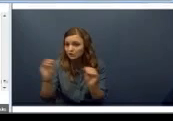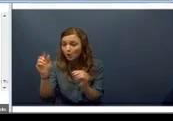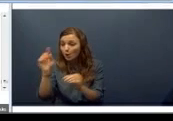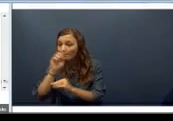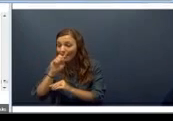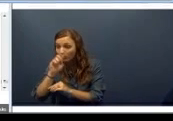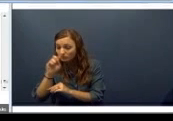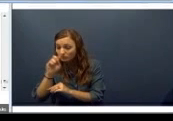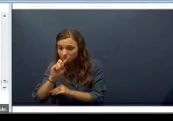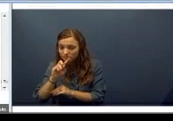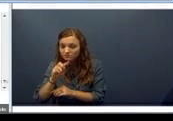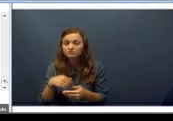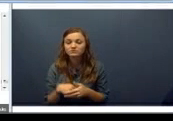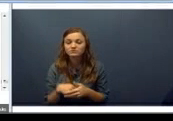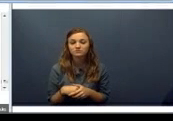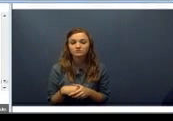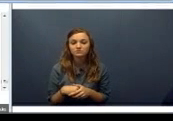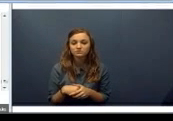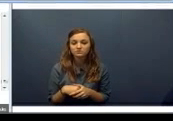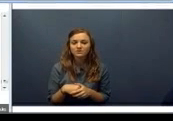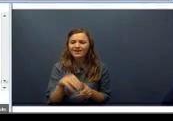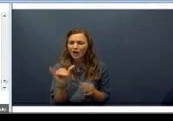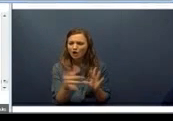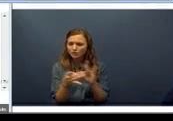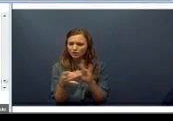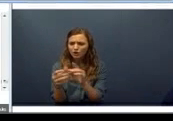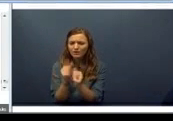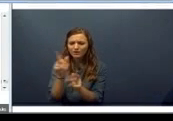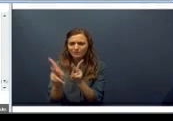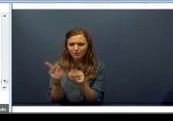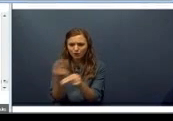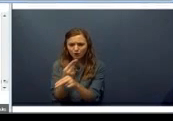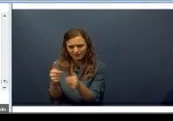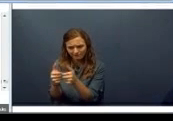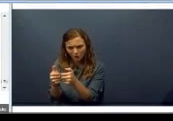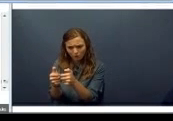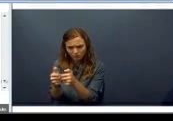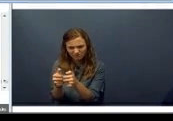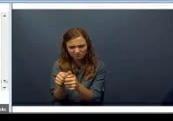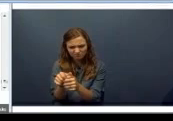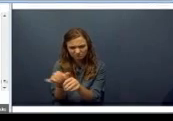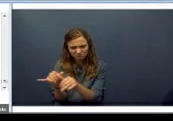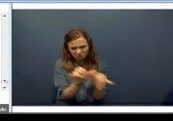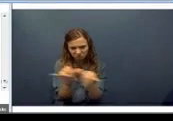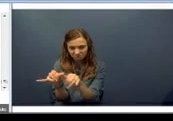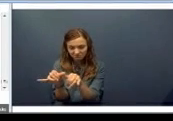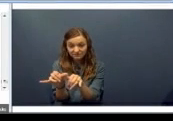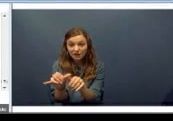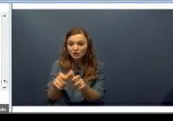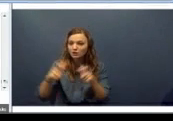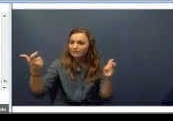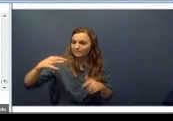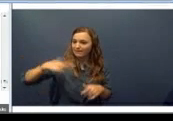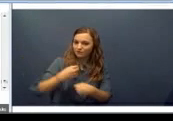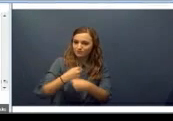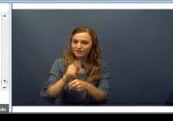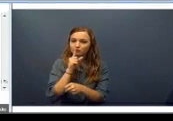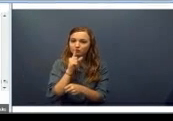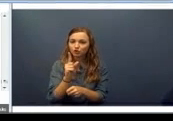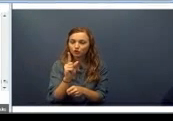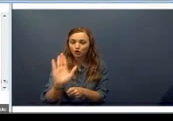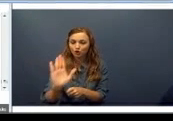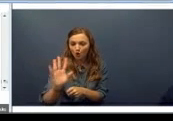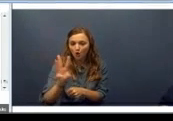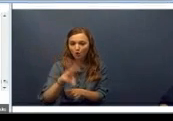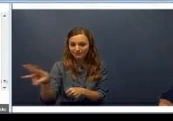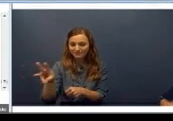are not using a mouse for whatever reason. Coincidentally, this also overlaps with people on mobile devices, so there's a huge benefit